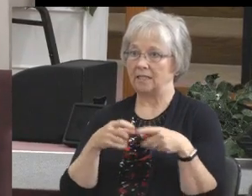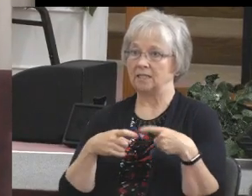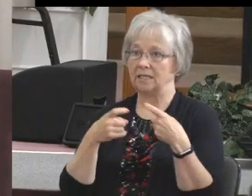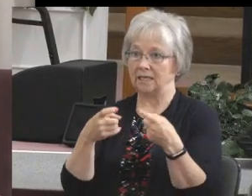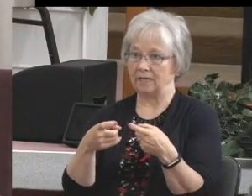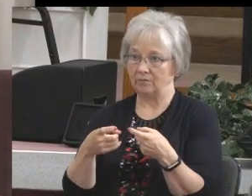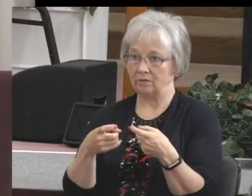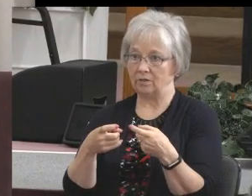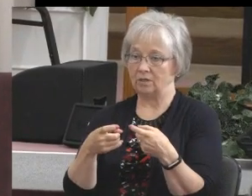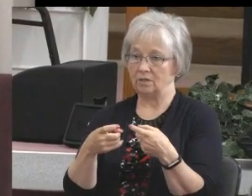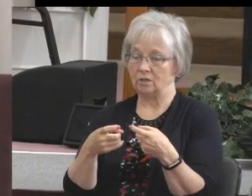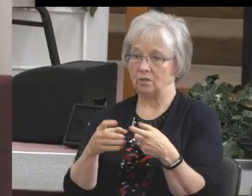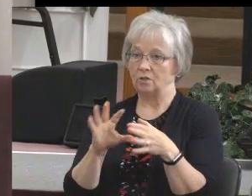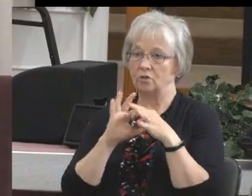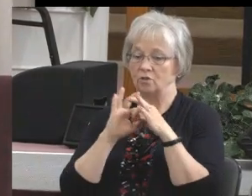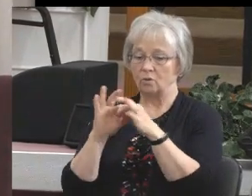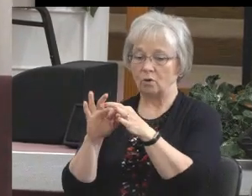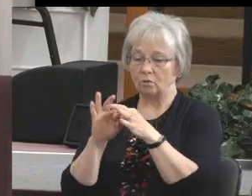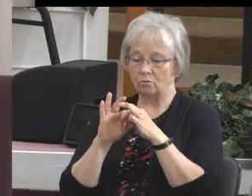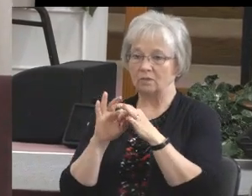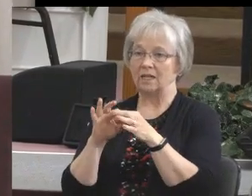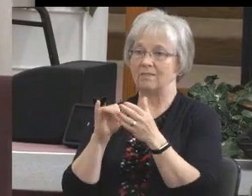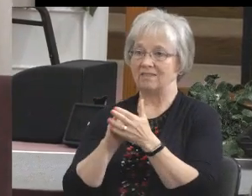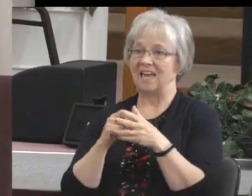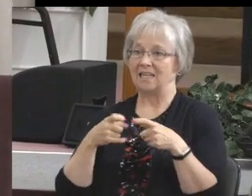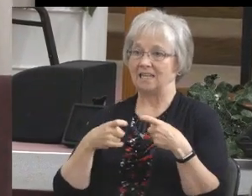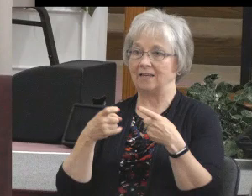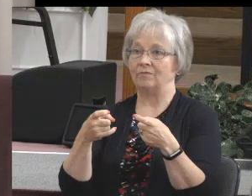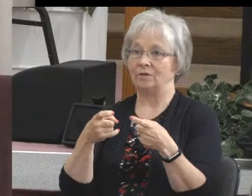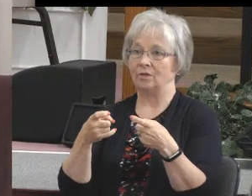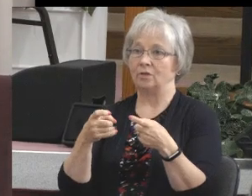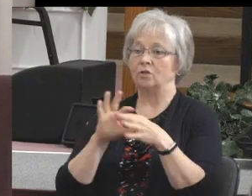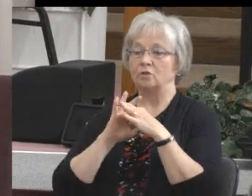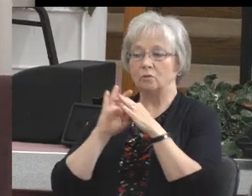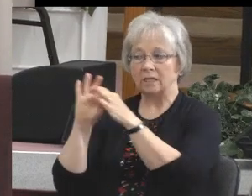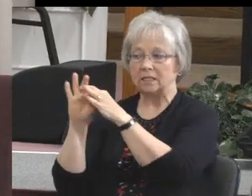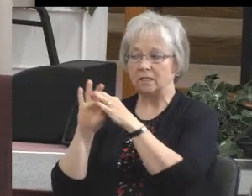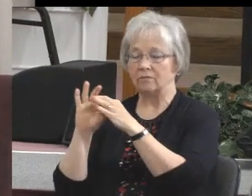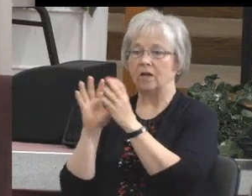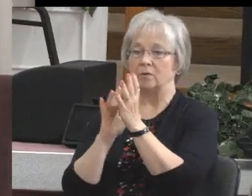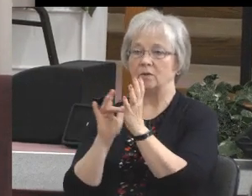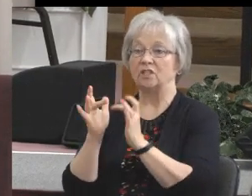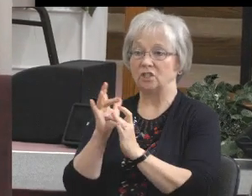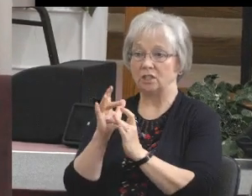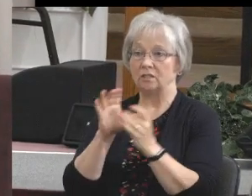it? Do you identify with Jesus the Christ?